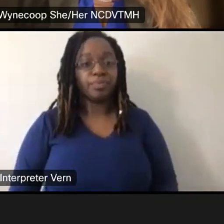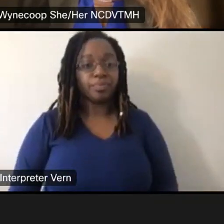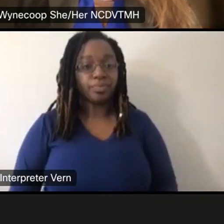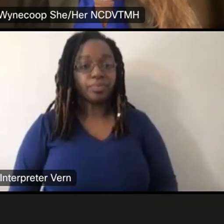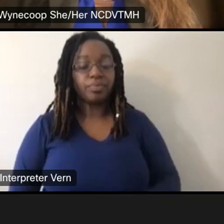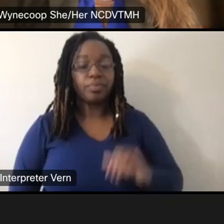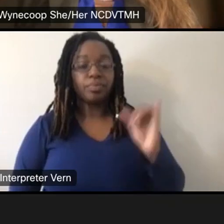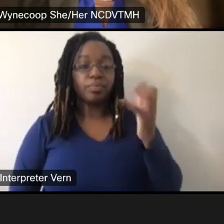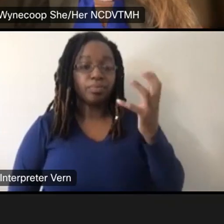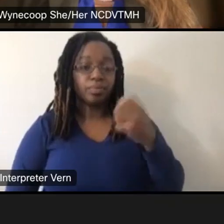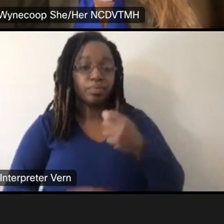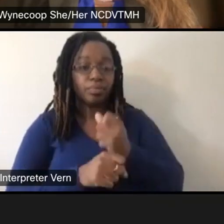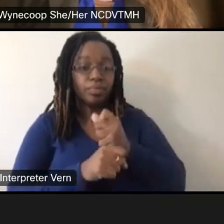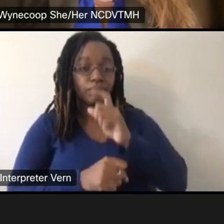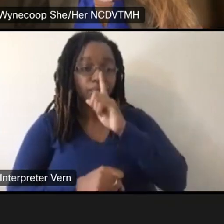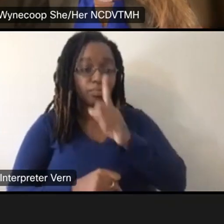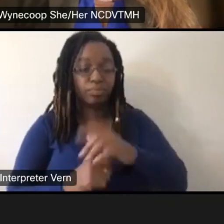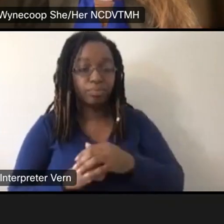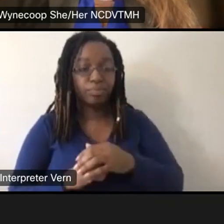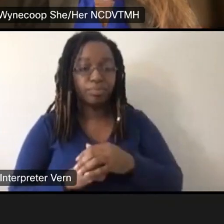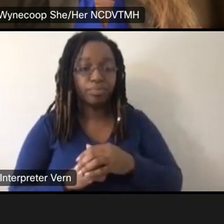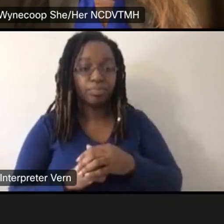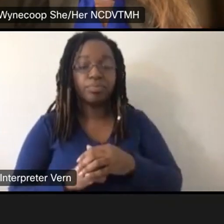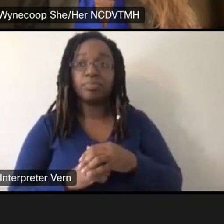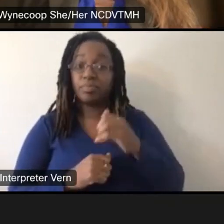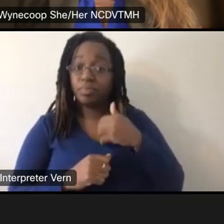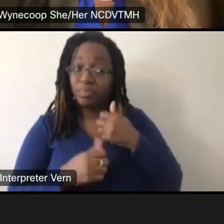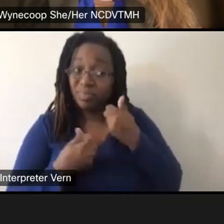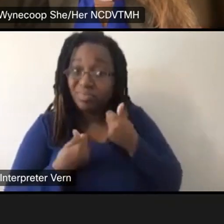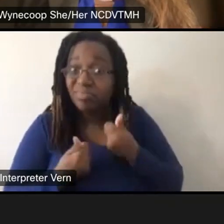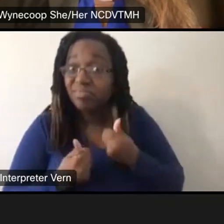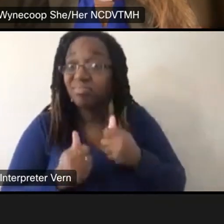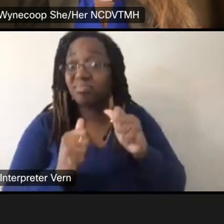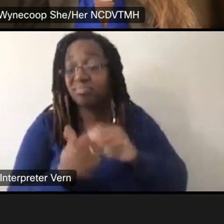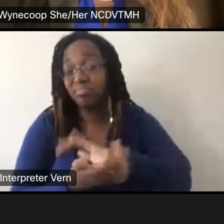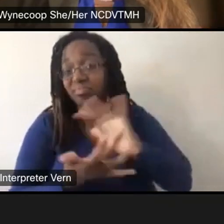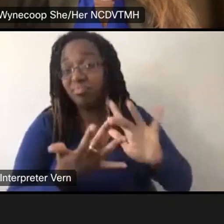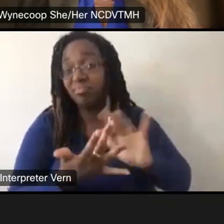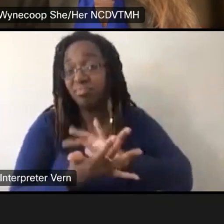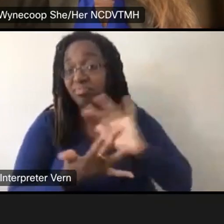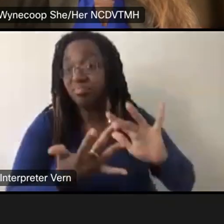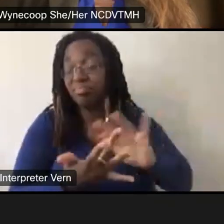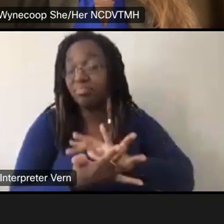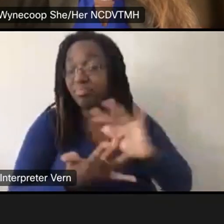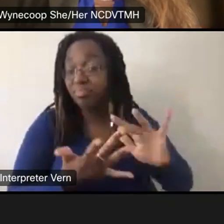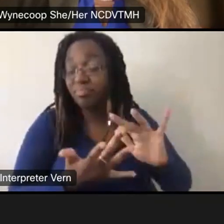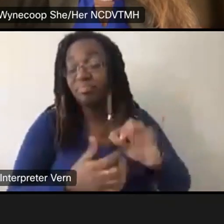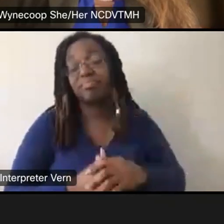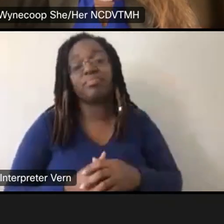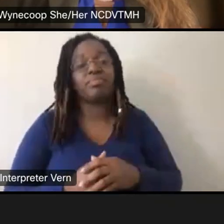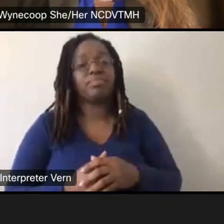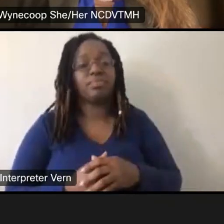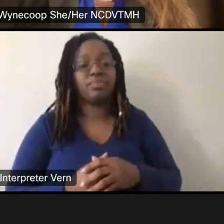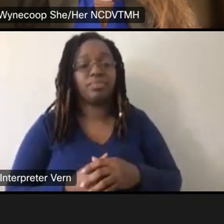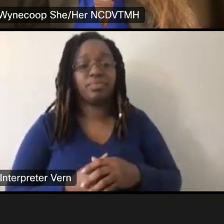make sure that there's intentional outreach there, and that there's even staff and